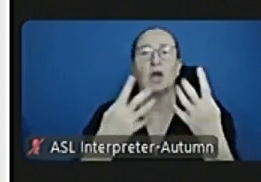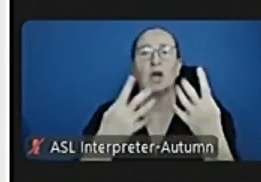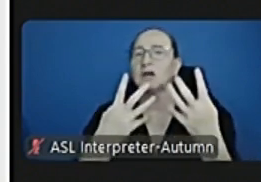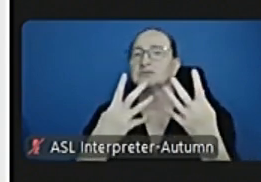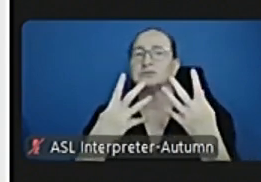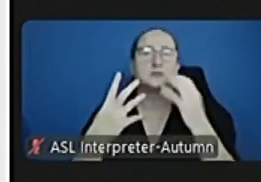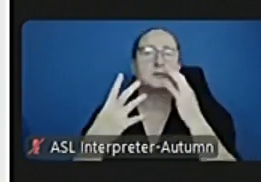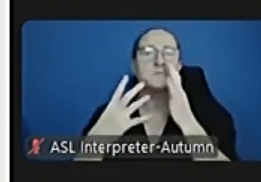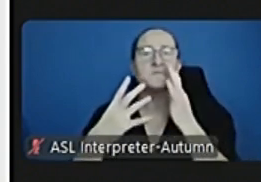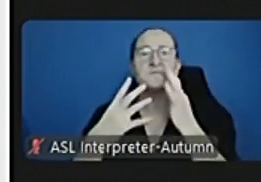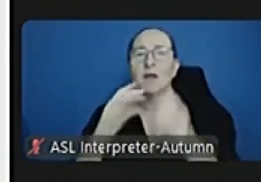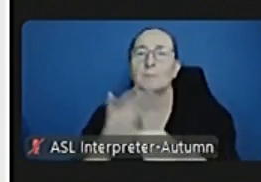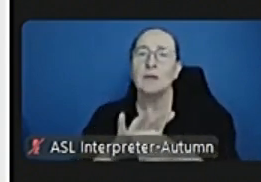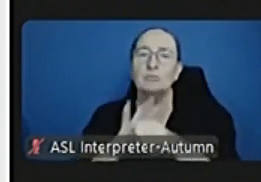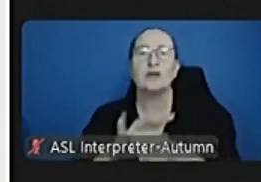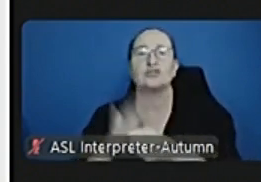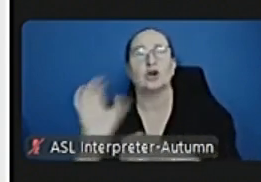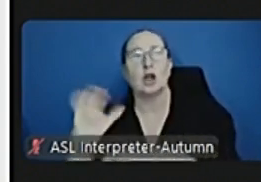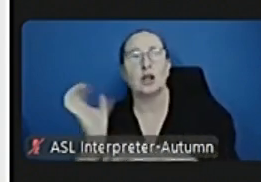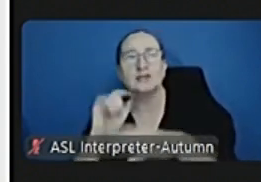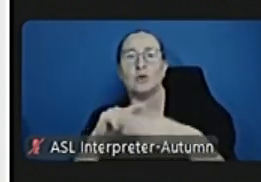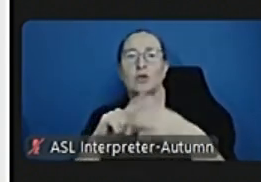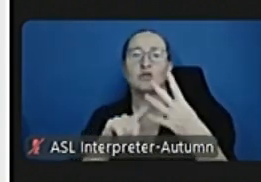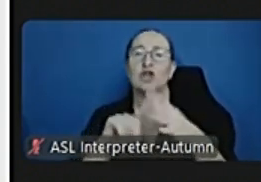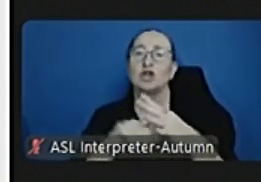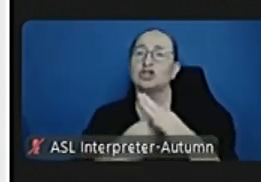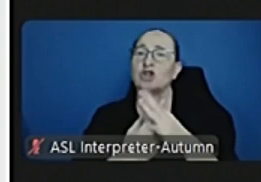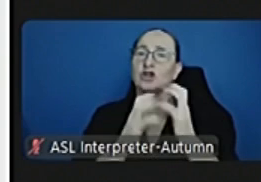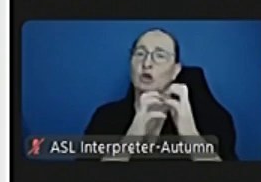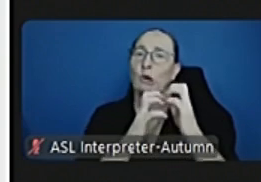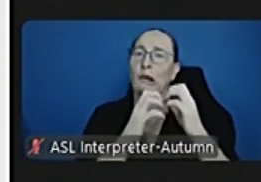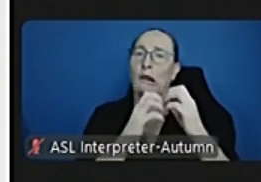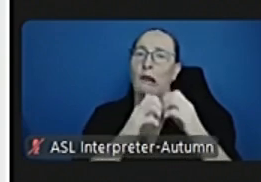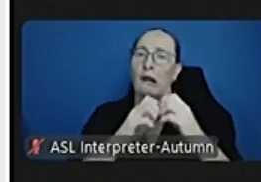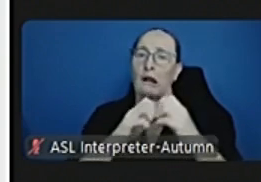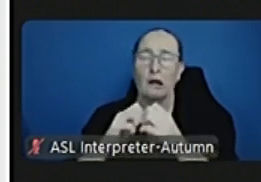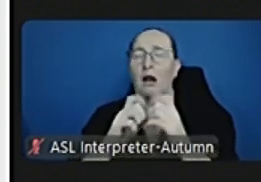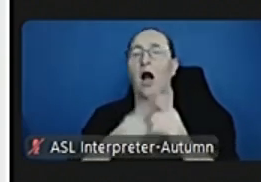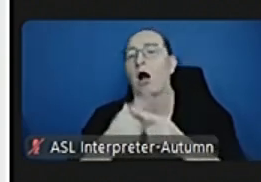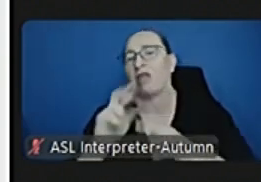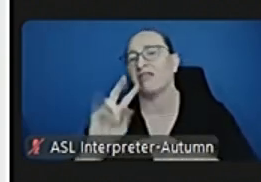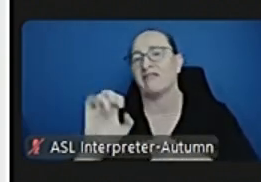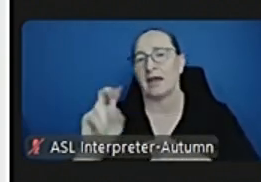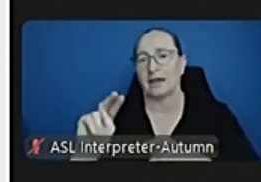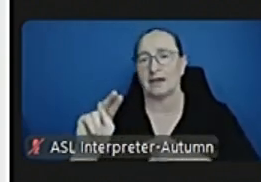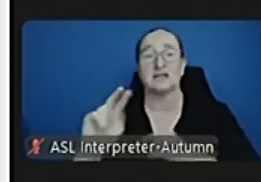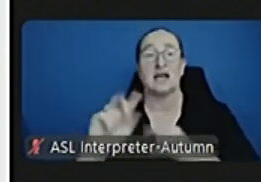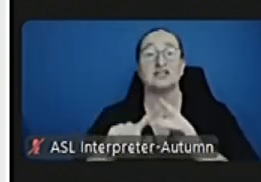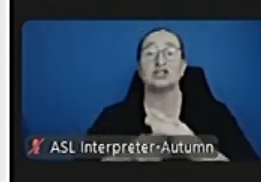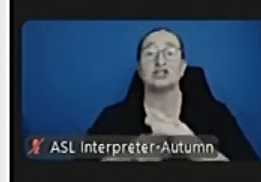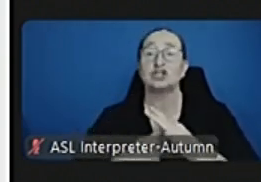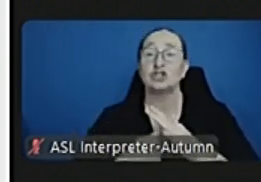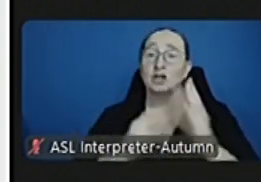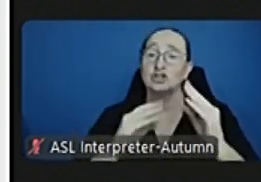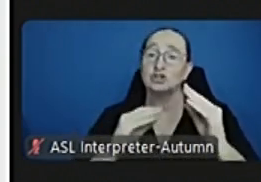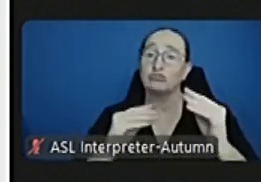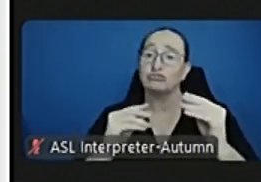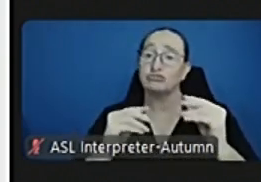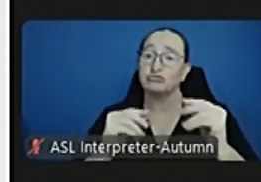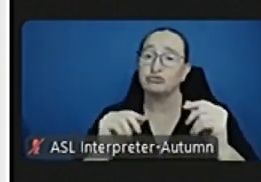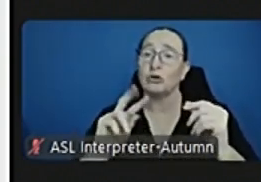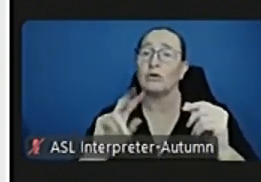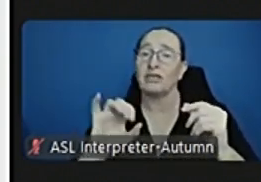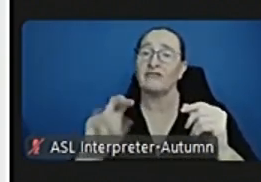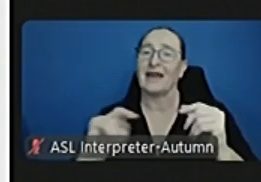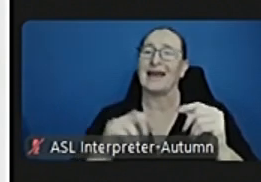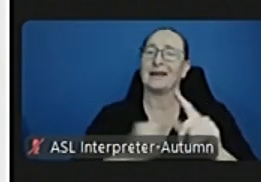Blood pressure, cholesterol, those types of things start to wear and tear. But as it starts to wear and tear and it hits certain parts of the